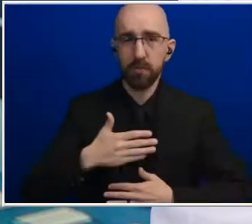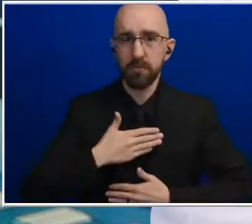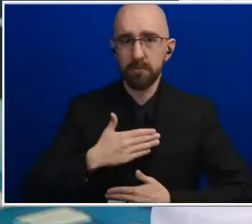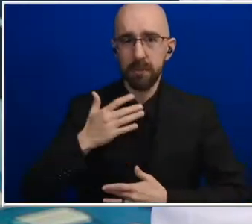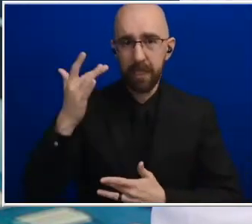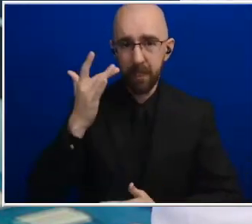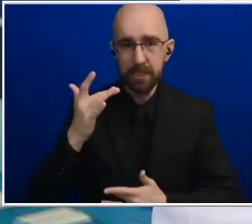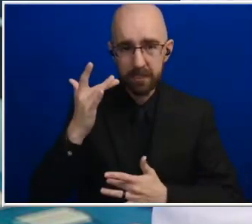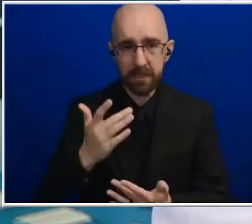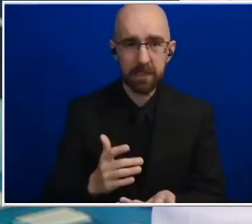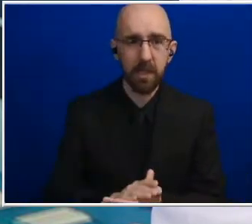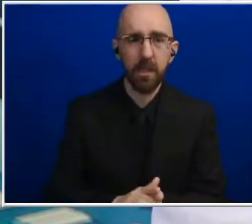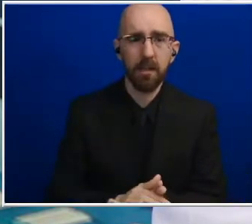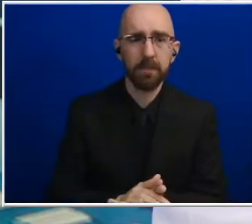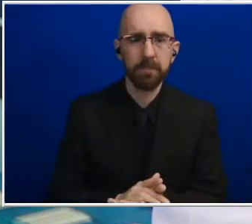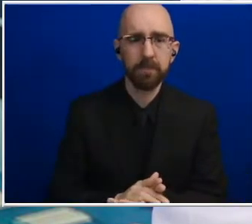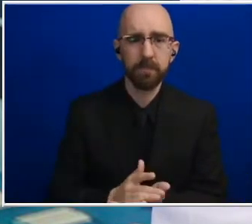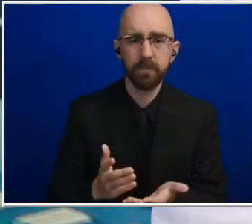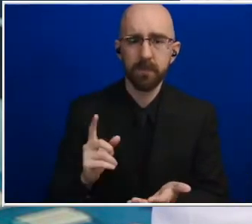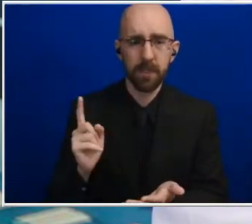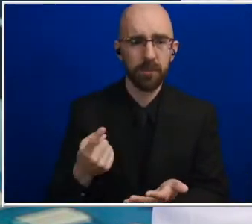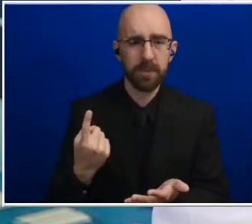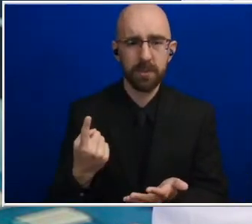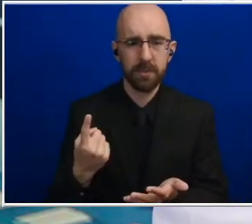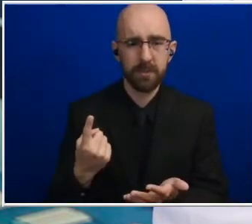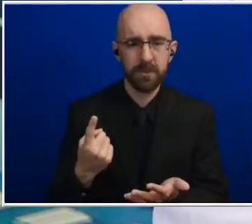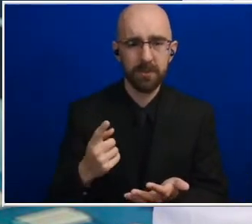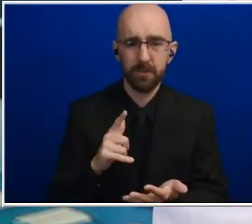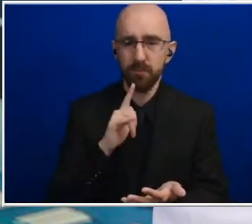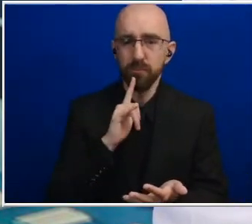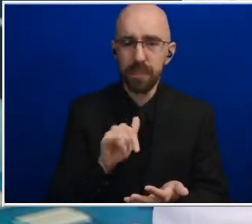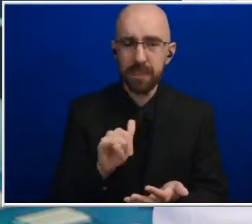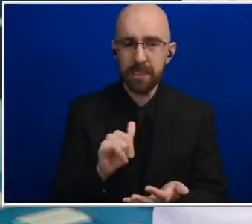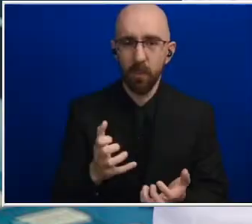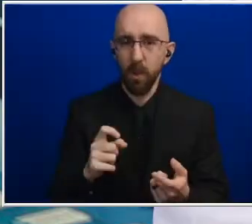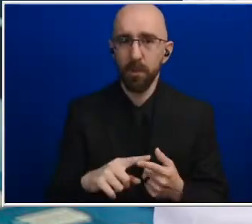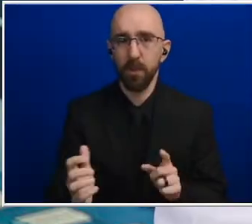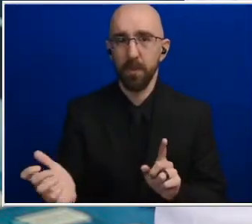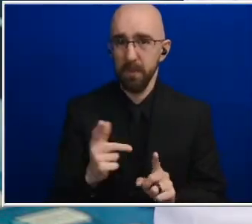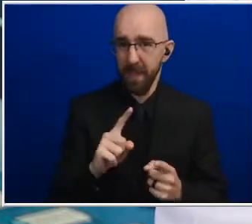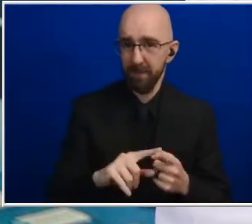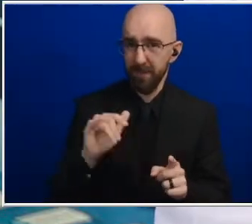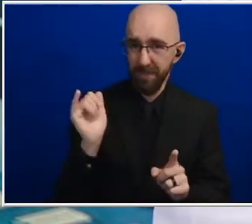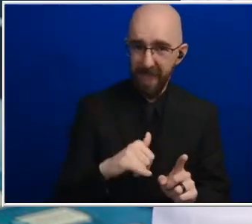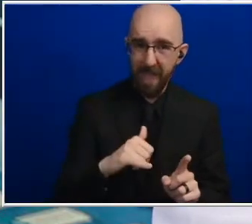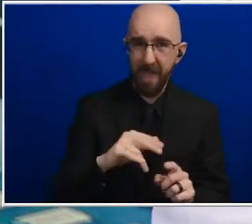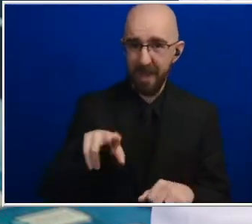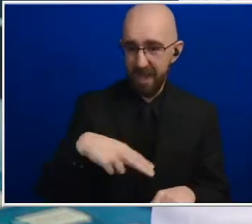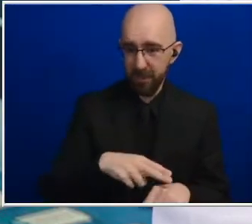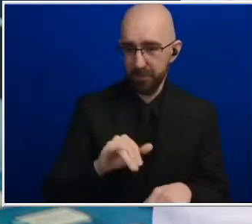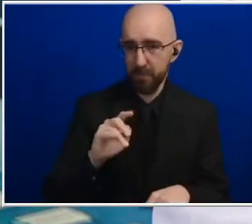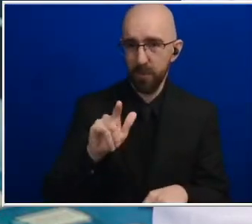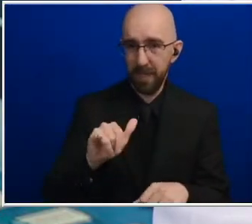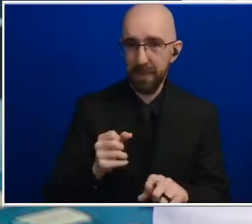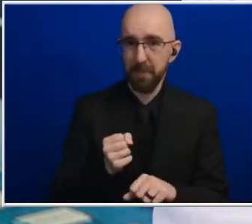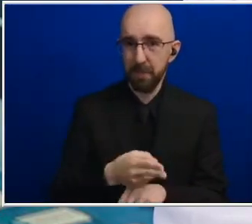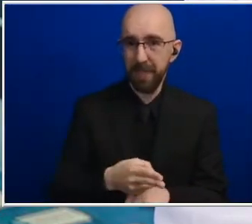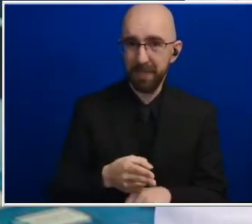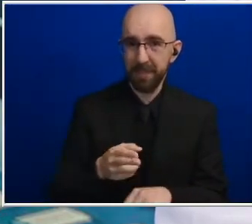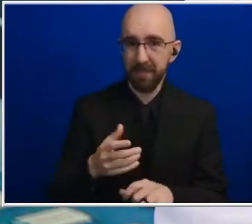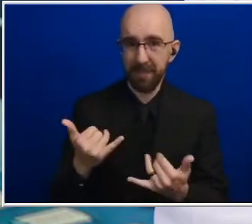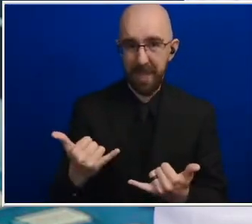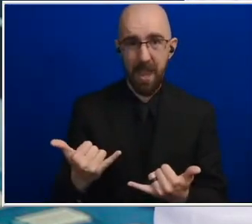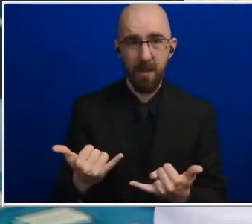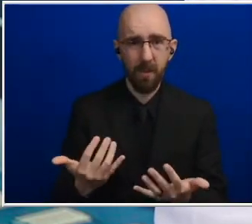And it's like, really, you want to go back to that? You think natural immunity is better than that? Even though there's absolutely